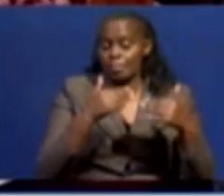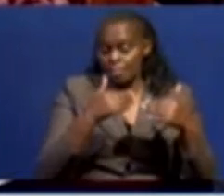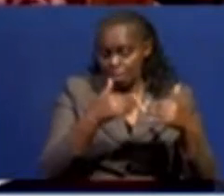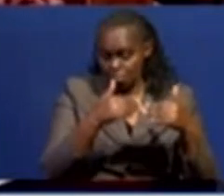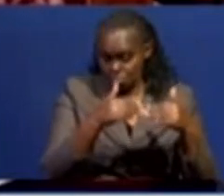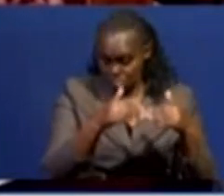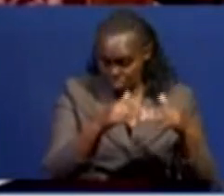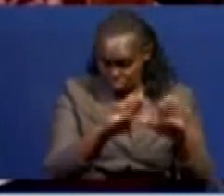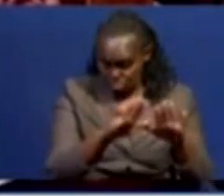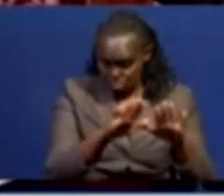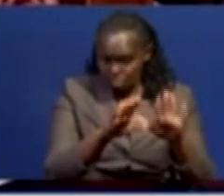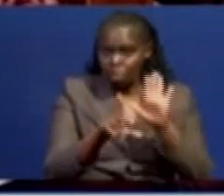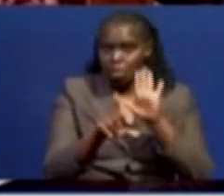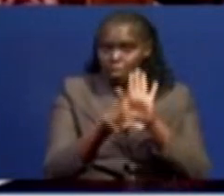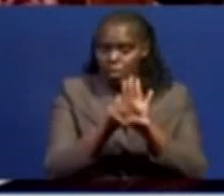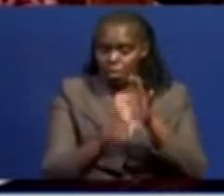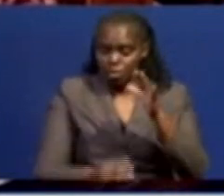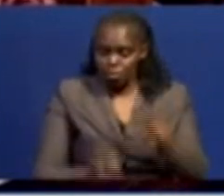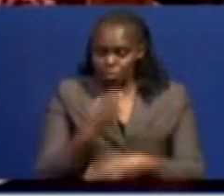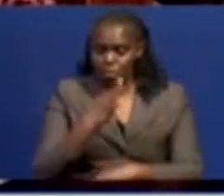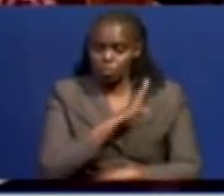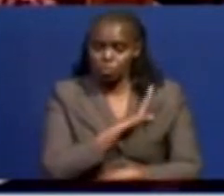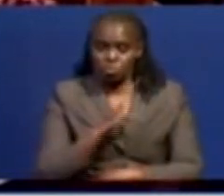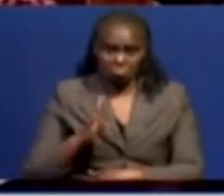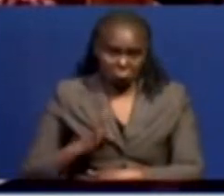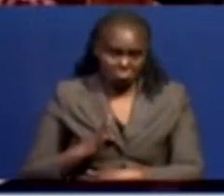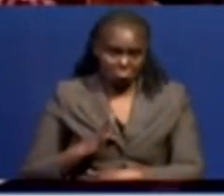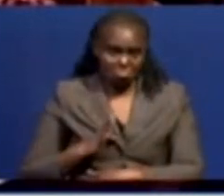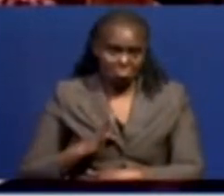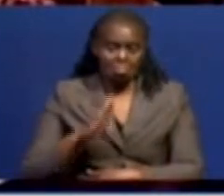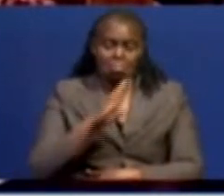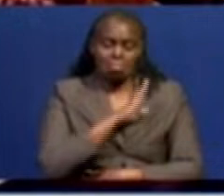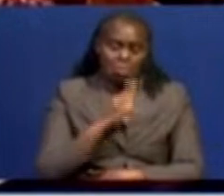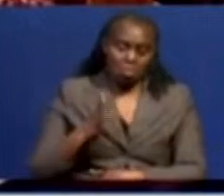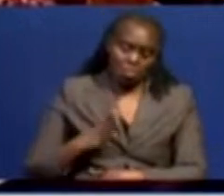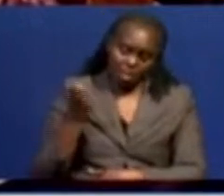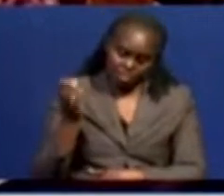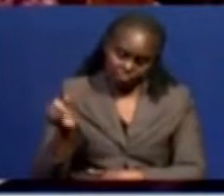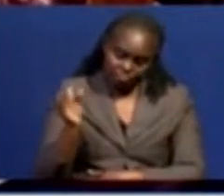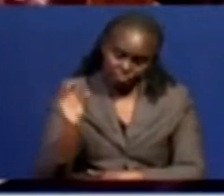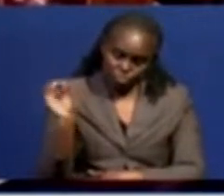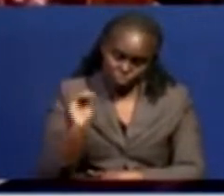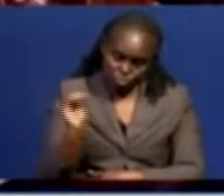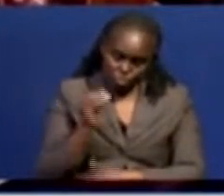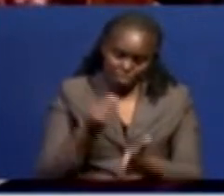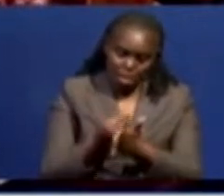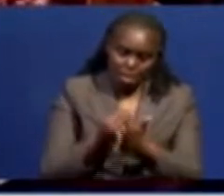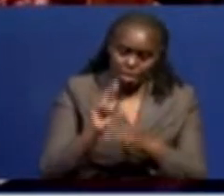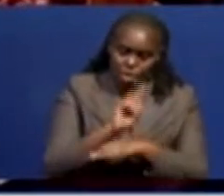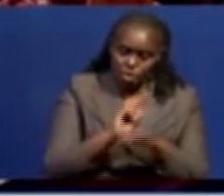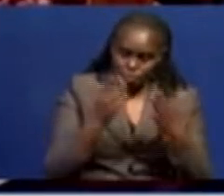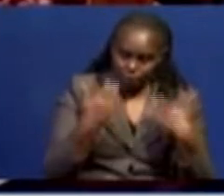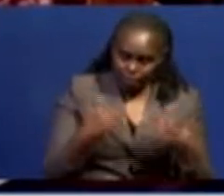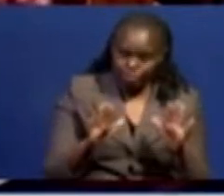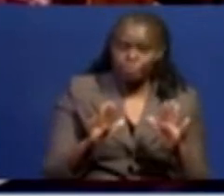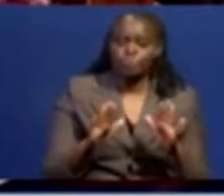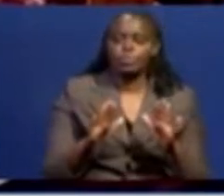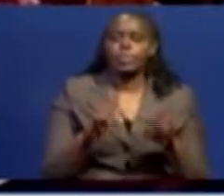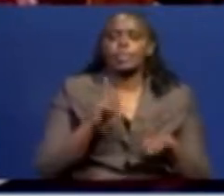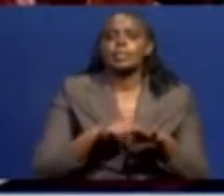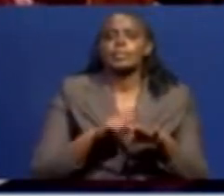In the absence of a legally constituted board. What evidence do you have that at the time